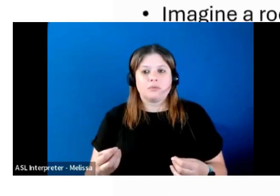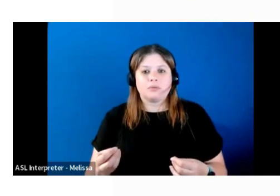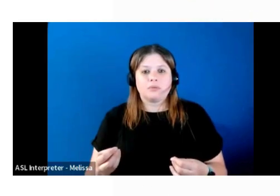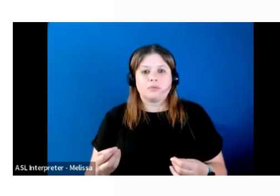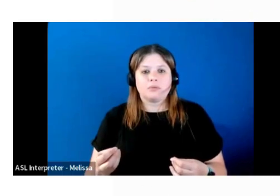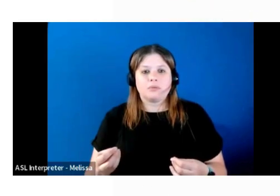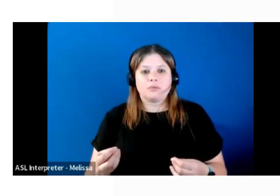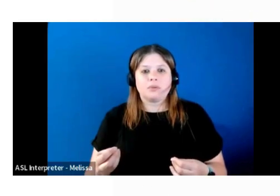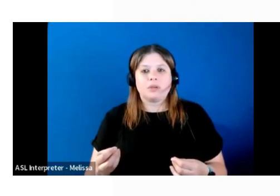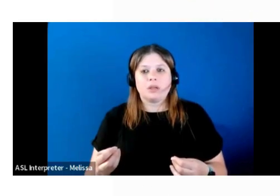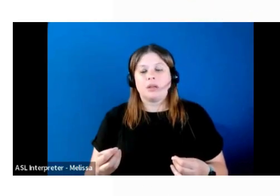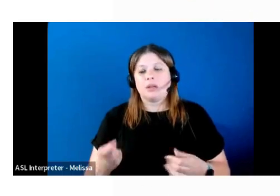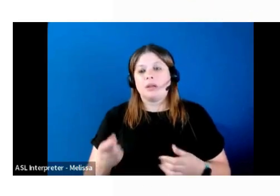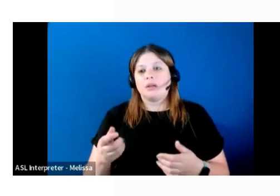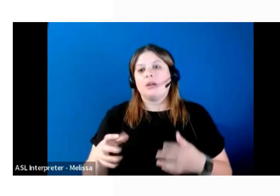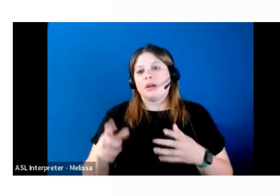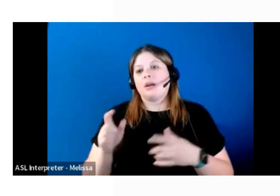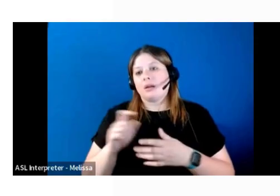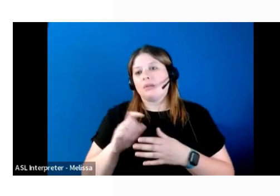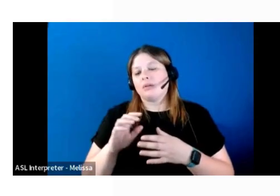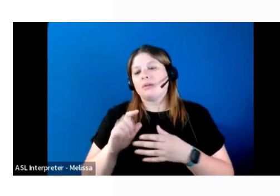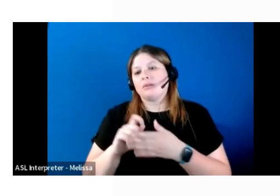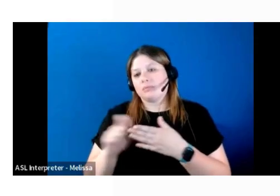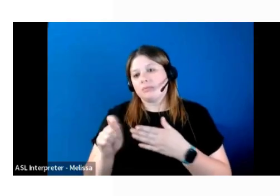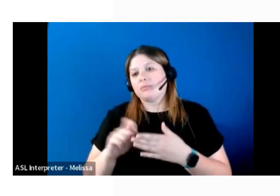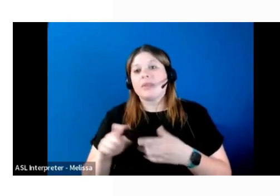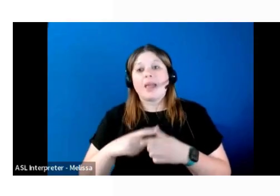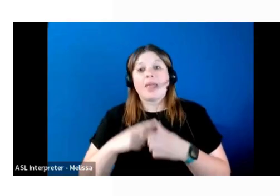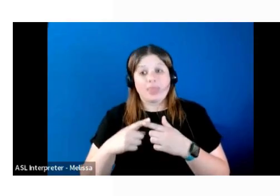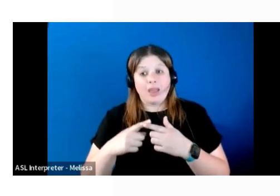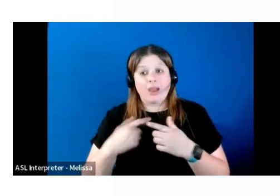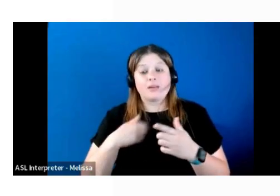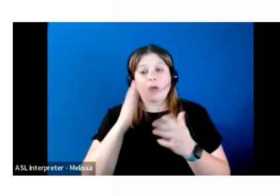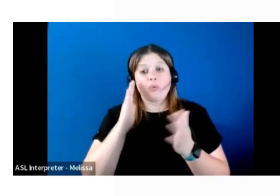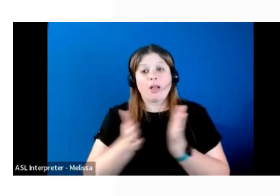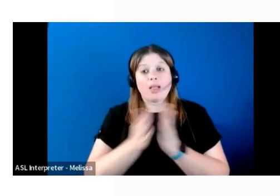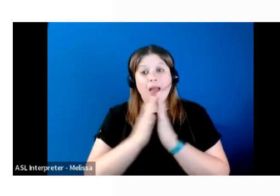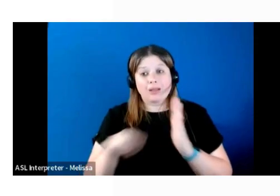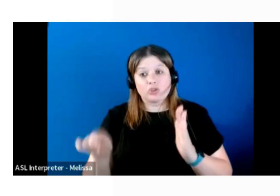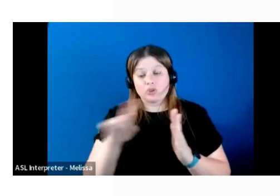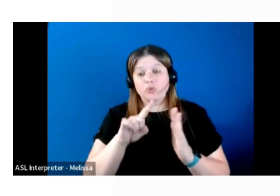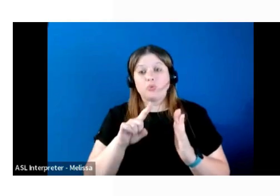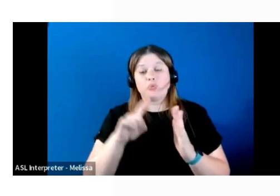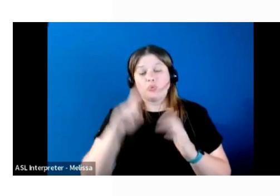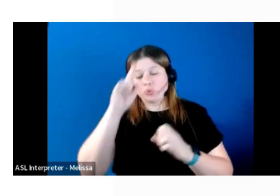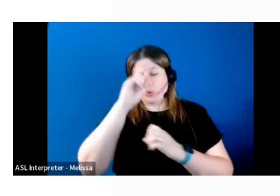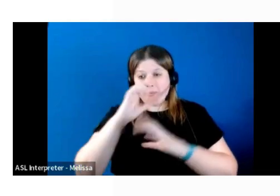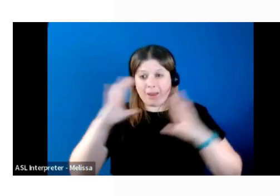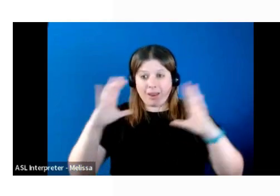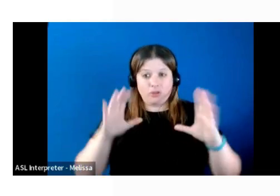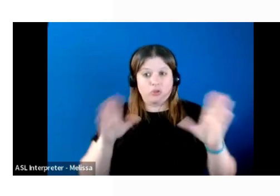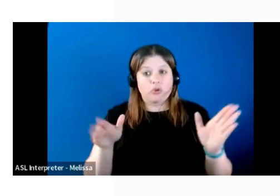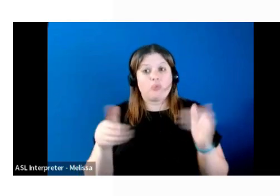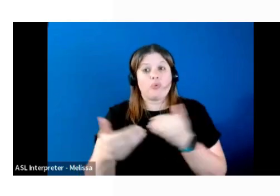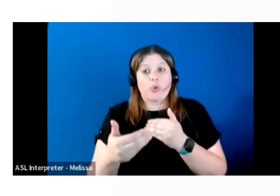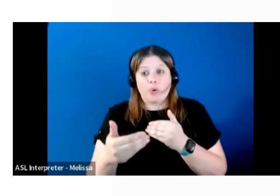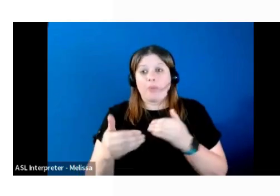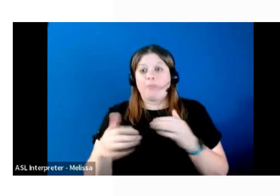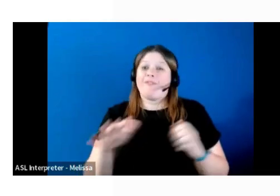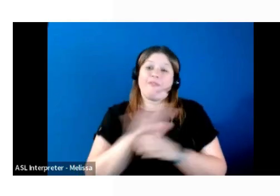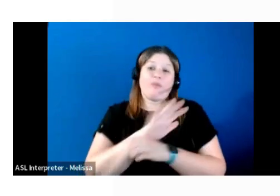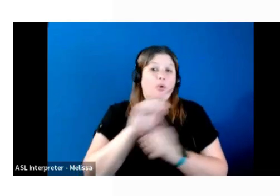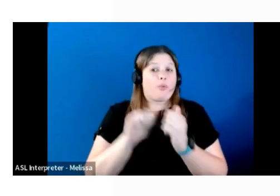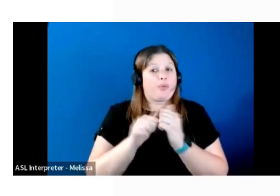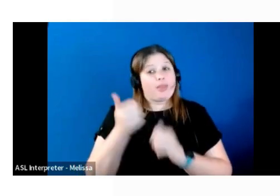And then next, I'm going to ask you to imagine a room filled with others who have also been